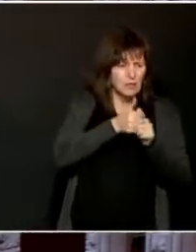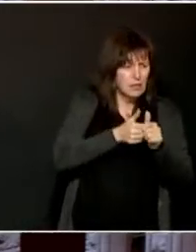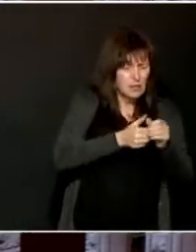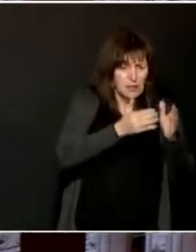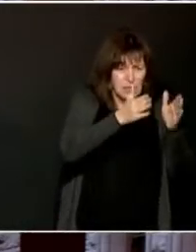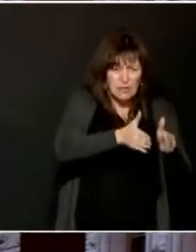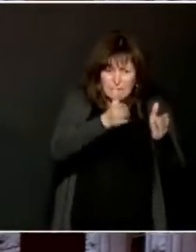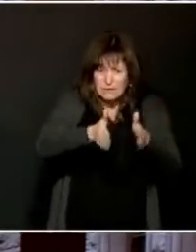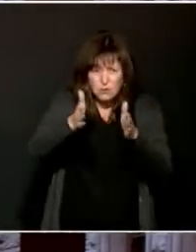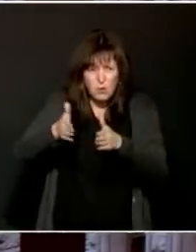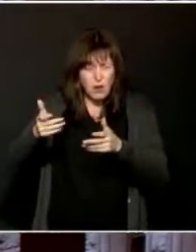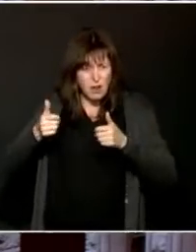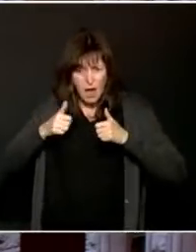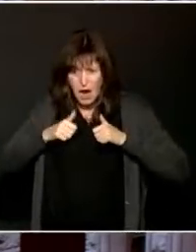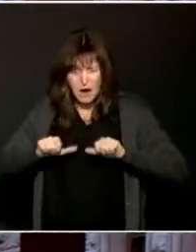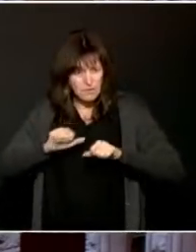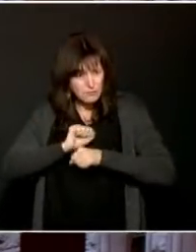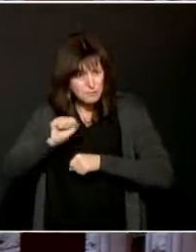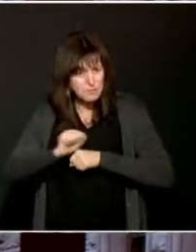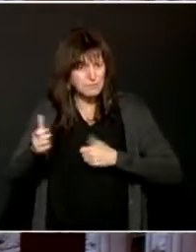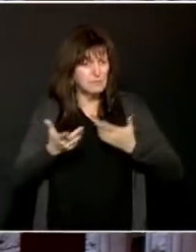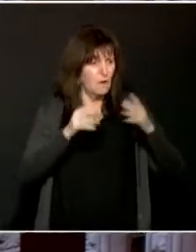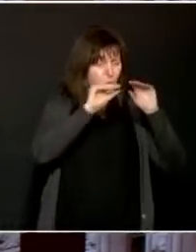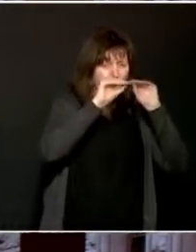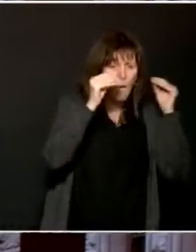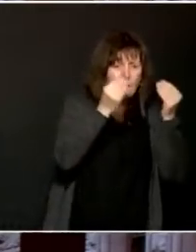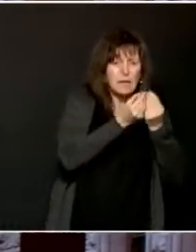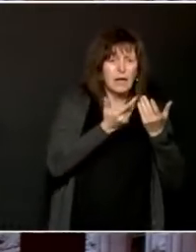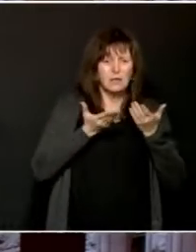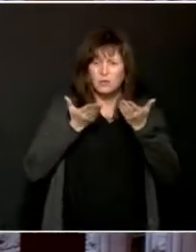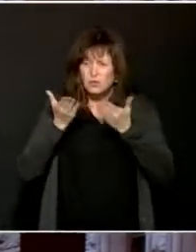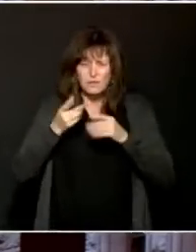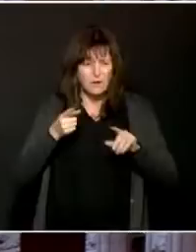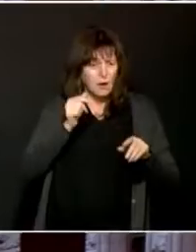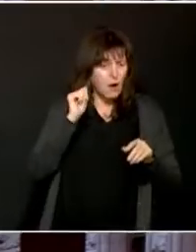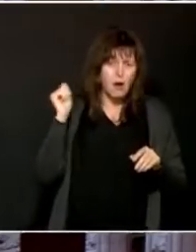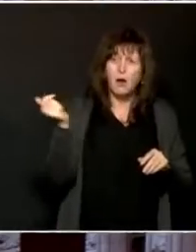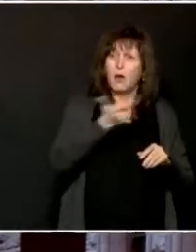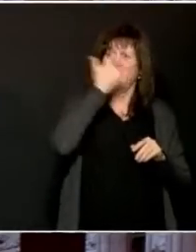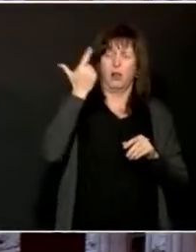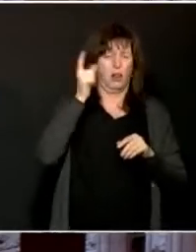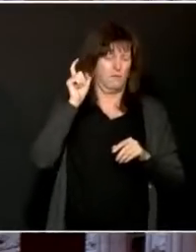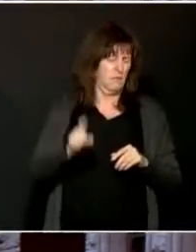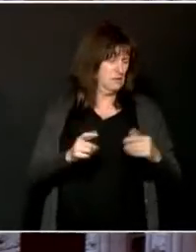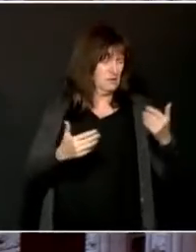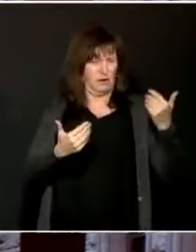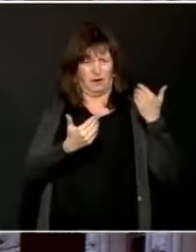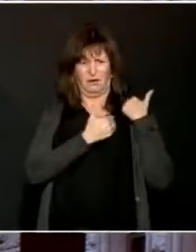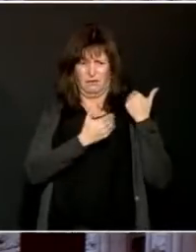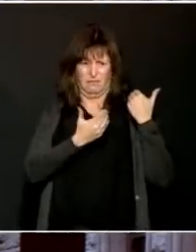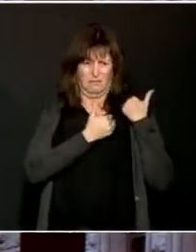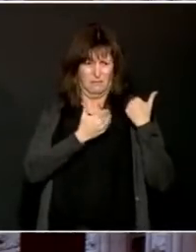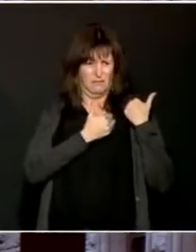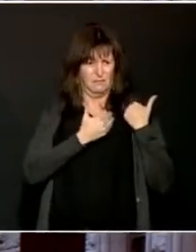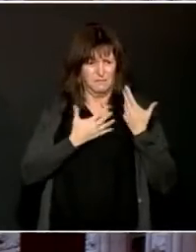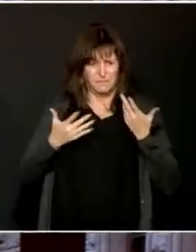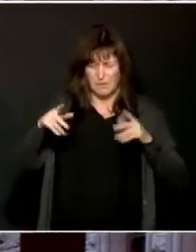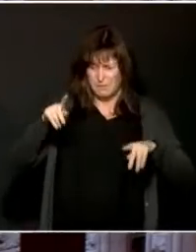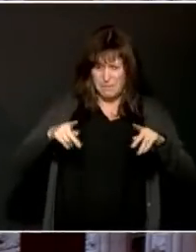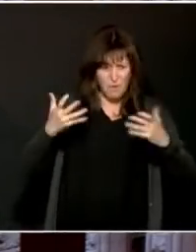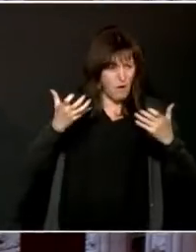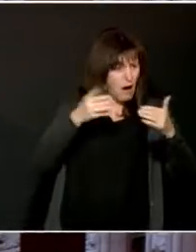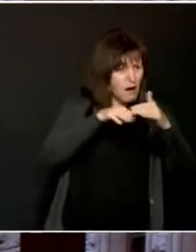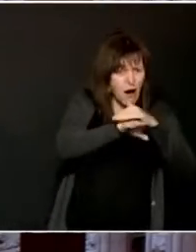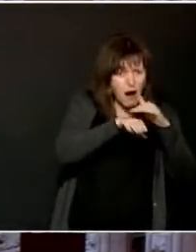organizations, services, all the ones have to do their aspect in there, as people do want to have access to some of these services that were locked